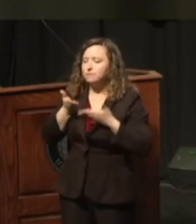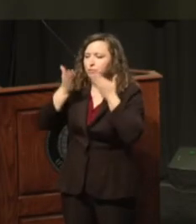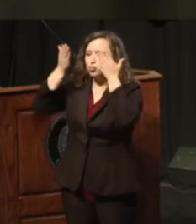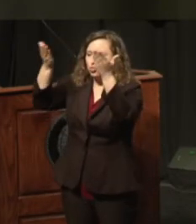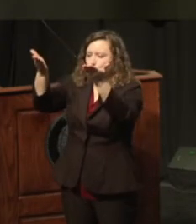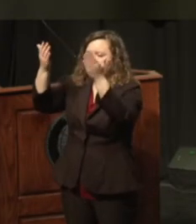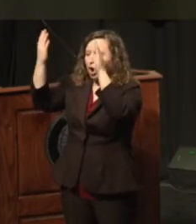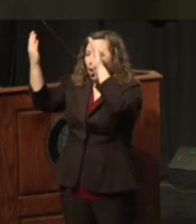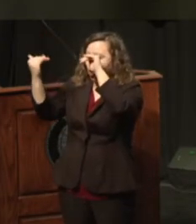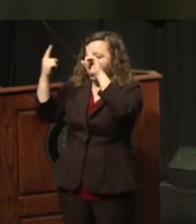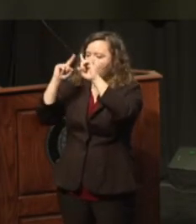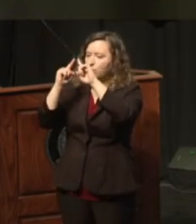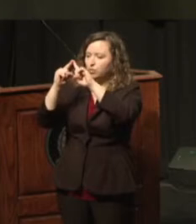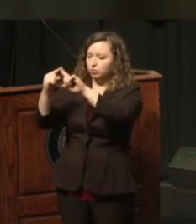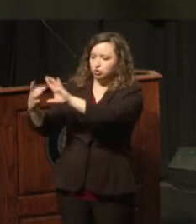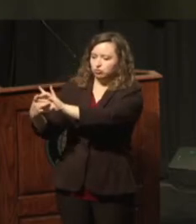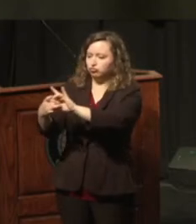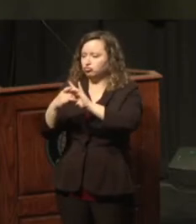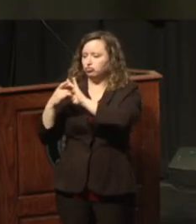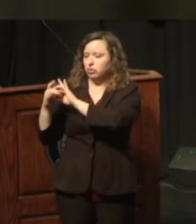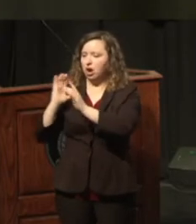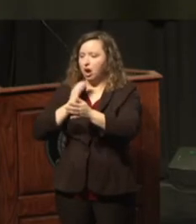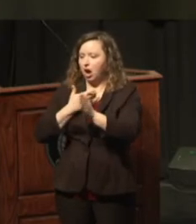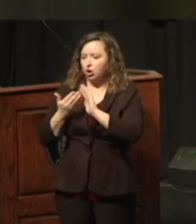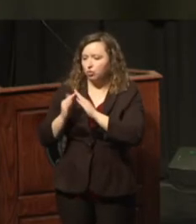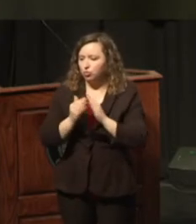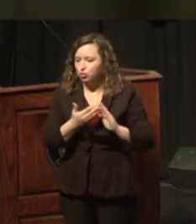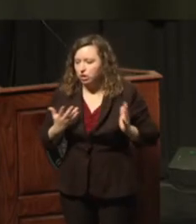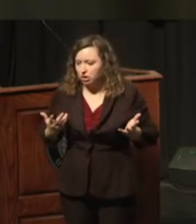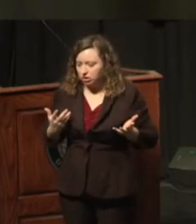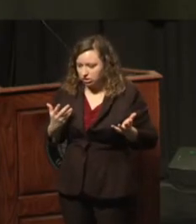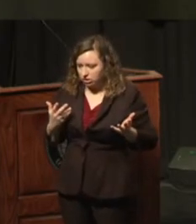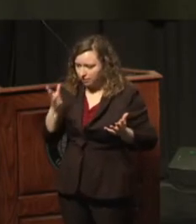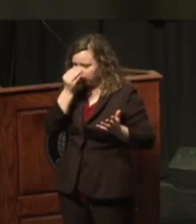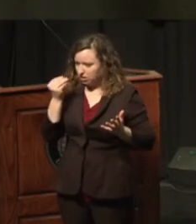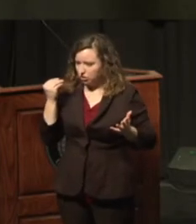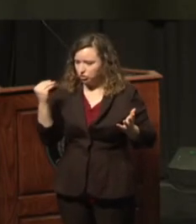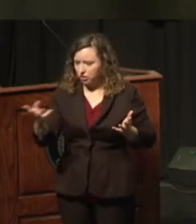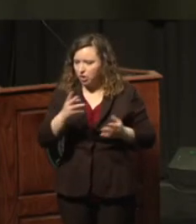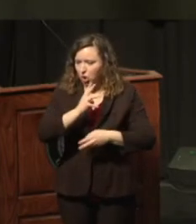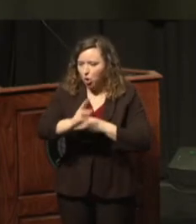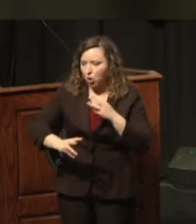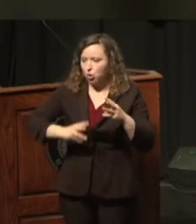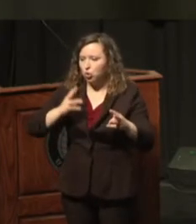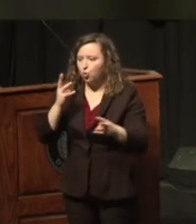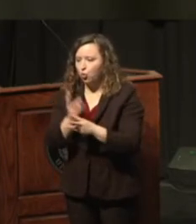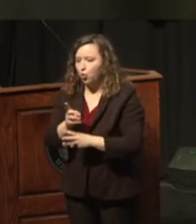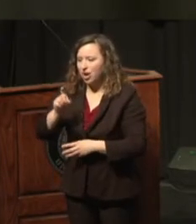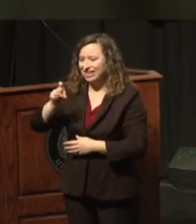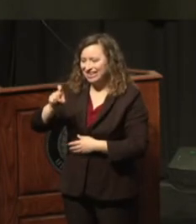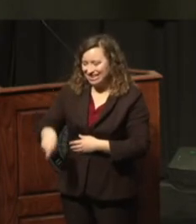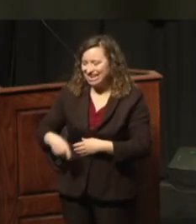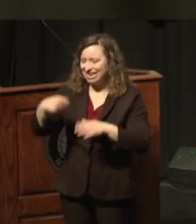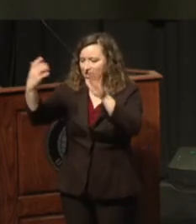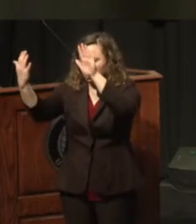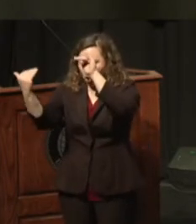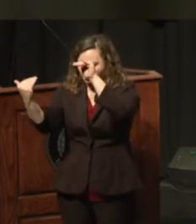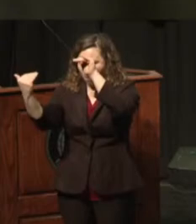to the community in which you're part of at this time. Because let me tell you something. The world needs